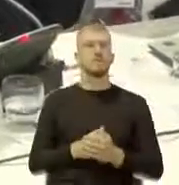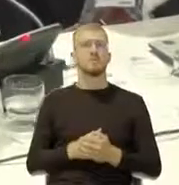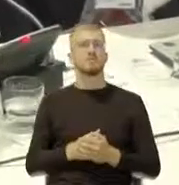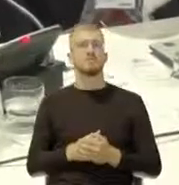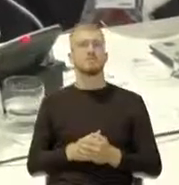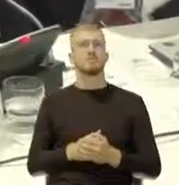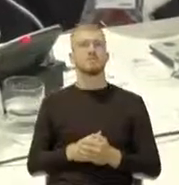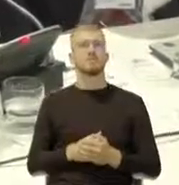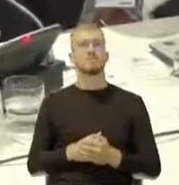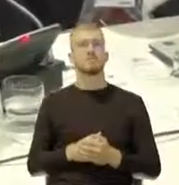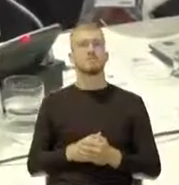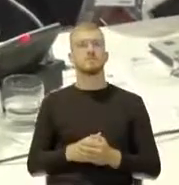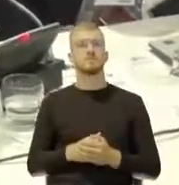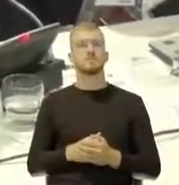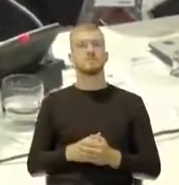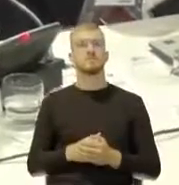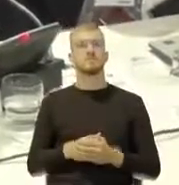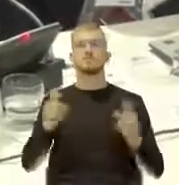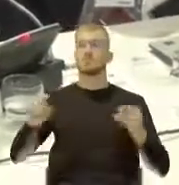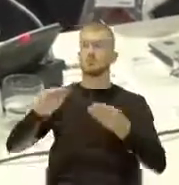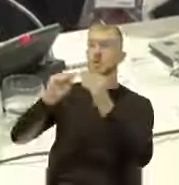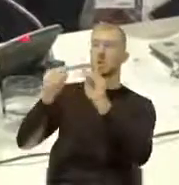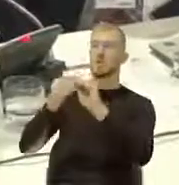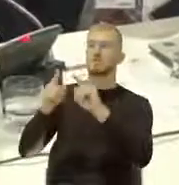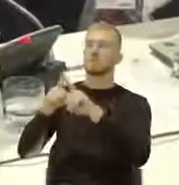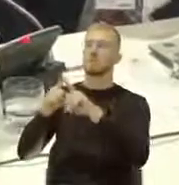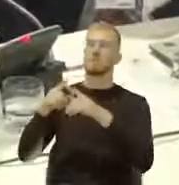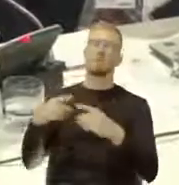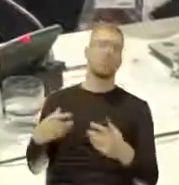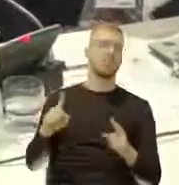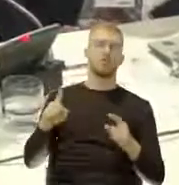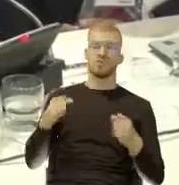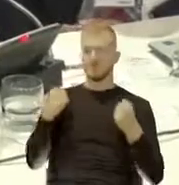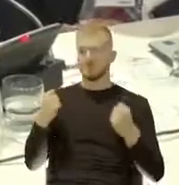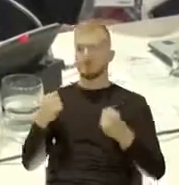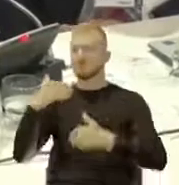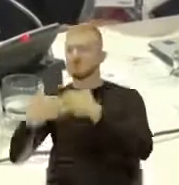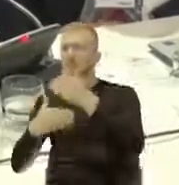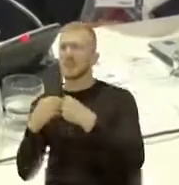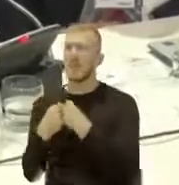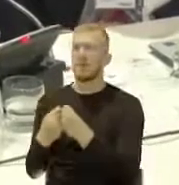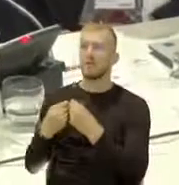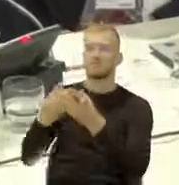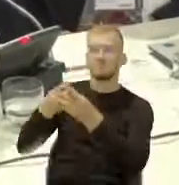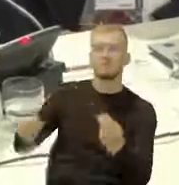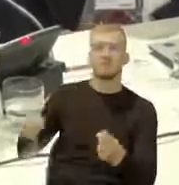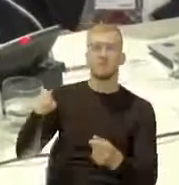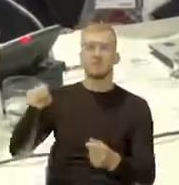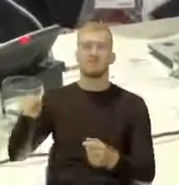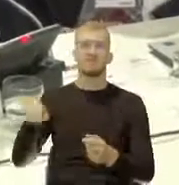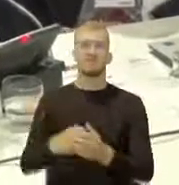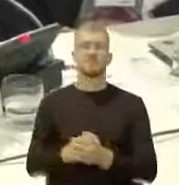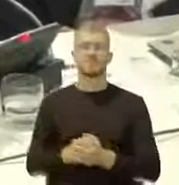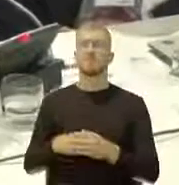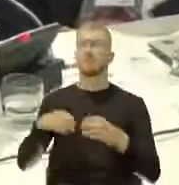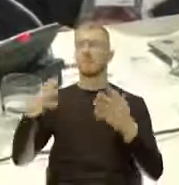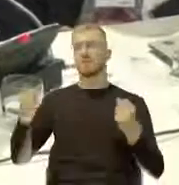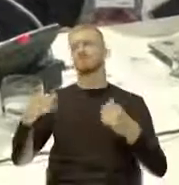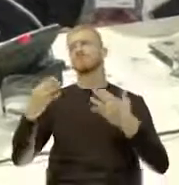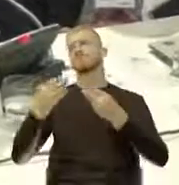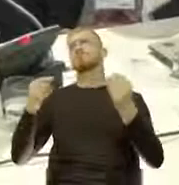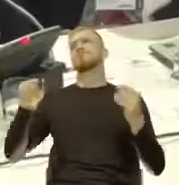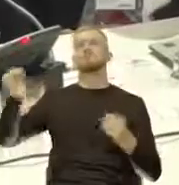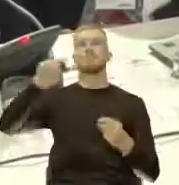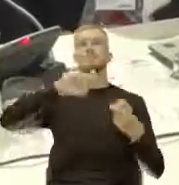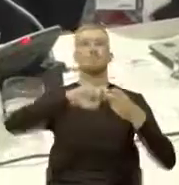area. We all have different laws and different aspects of working in the administration.